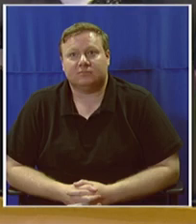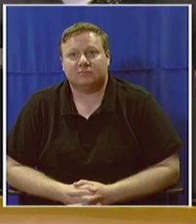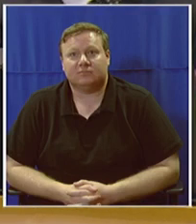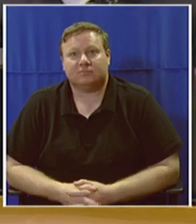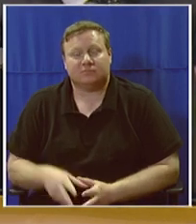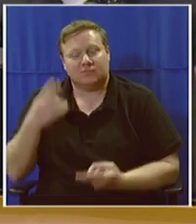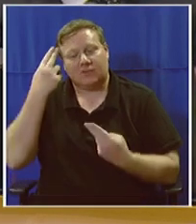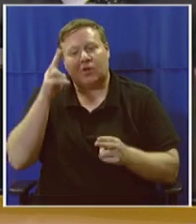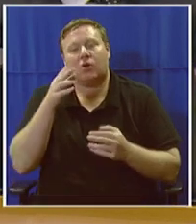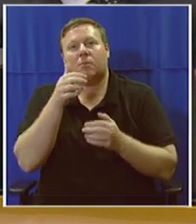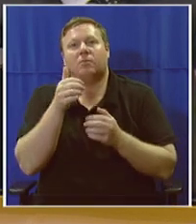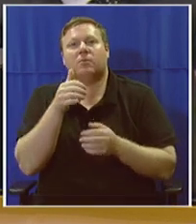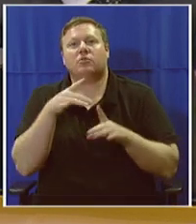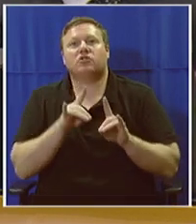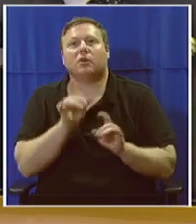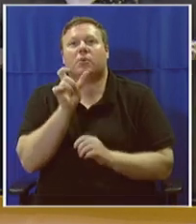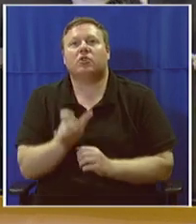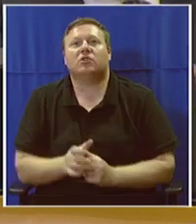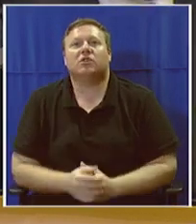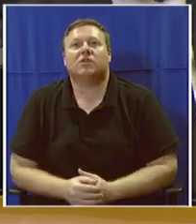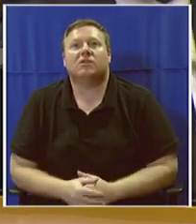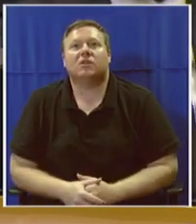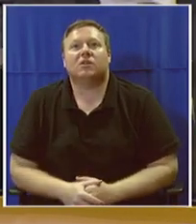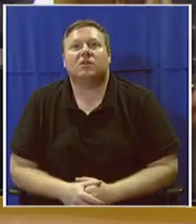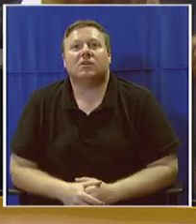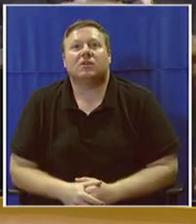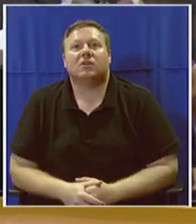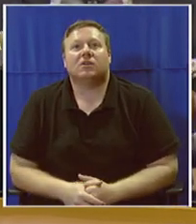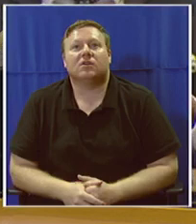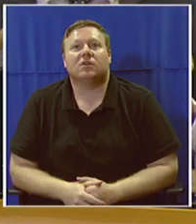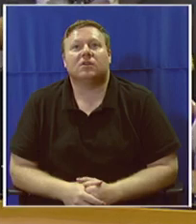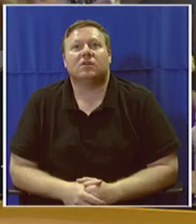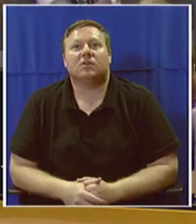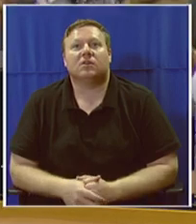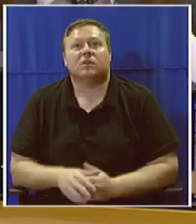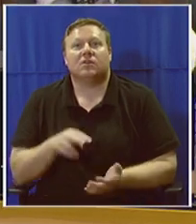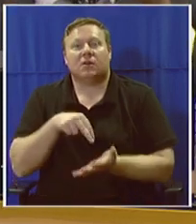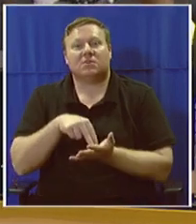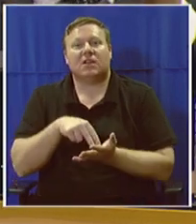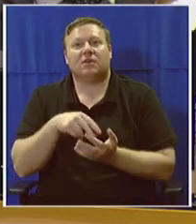Honorable Chairperson, I'm just standing up to help Honorable Mela.